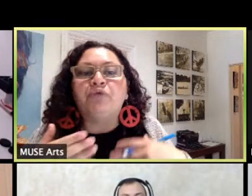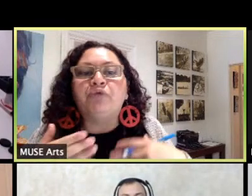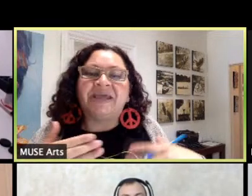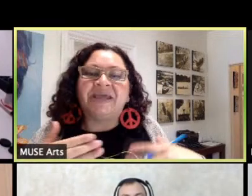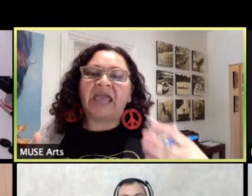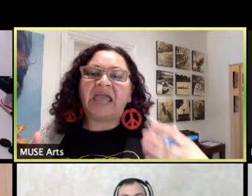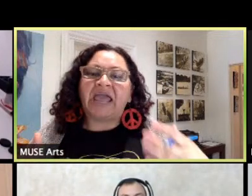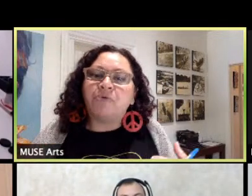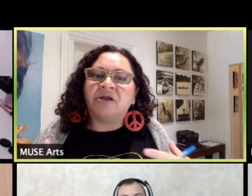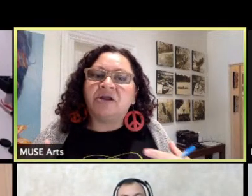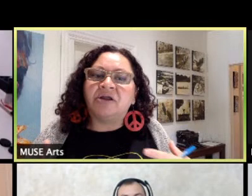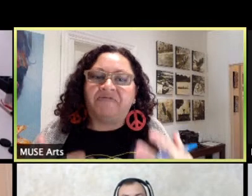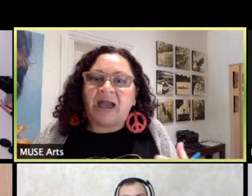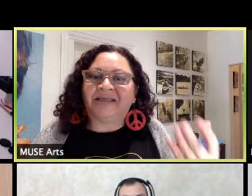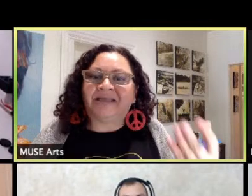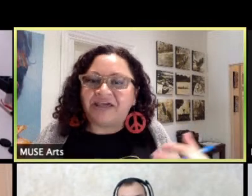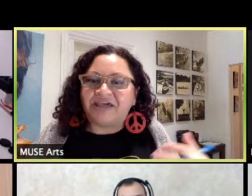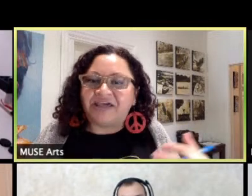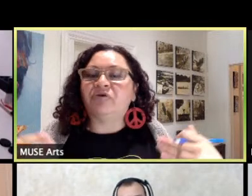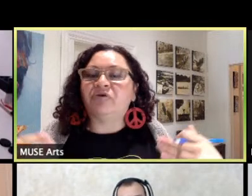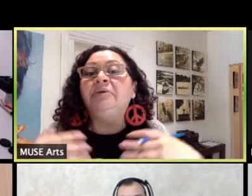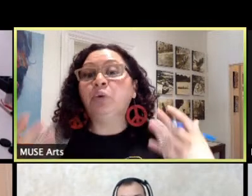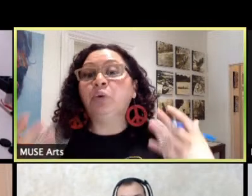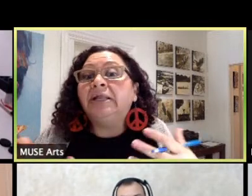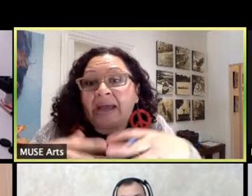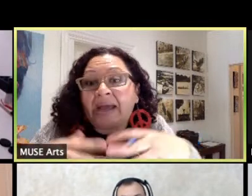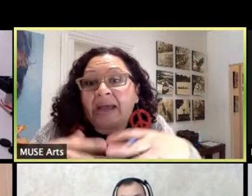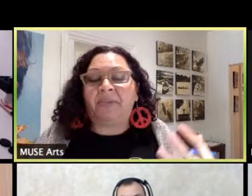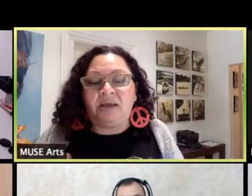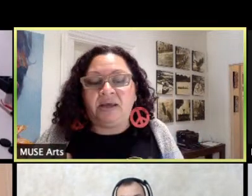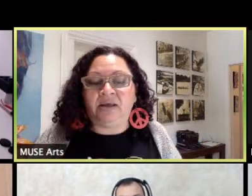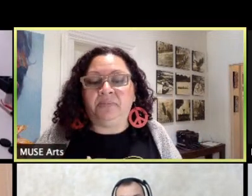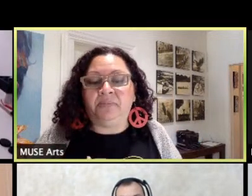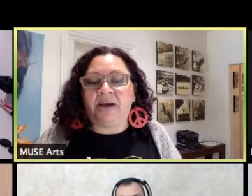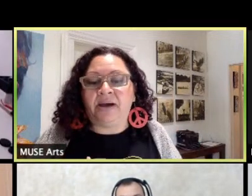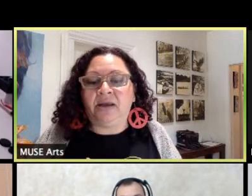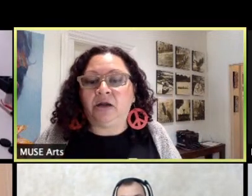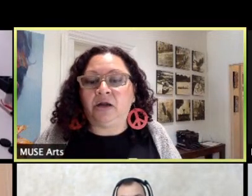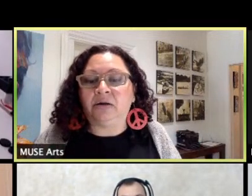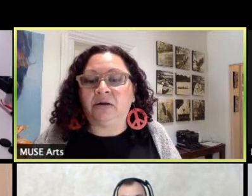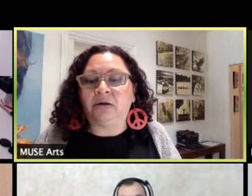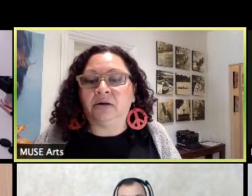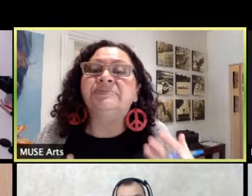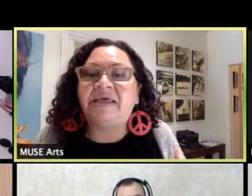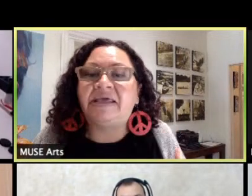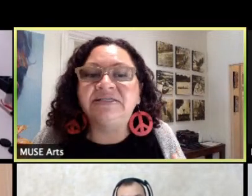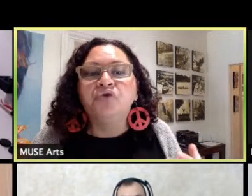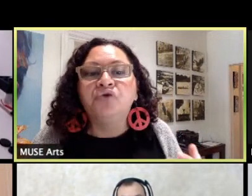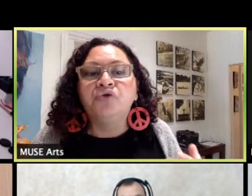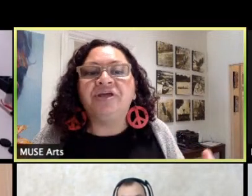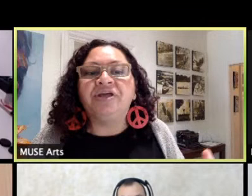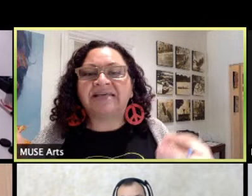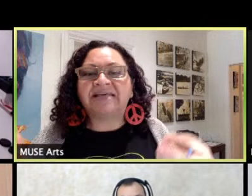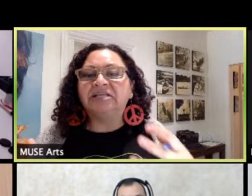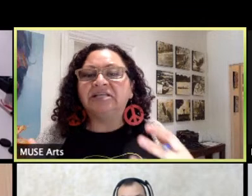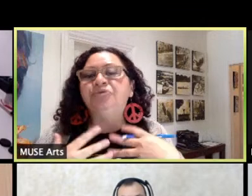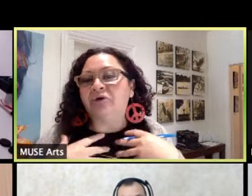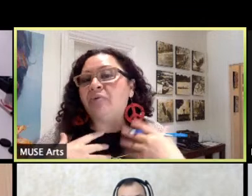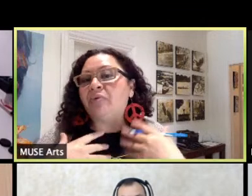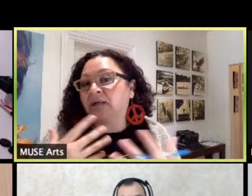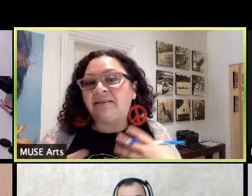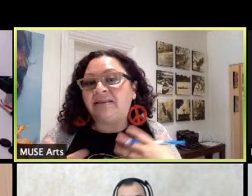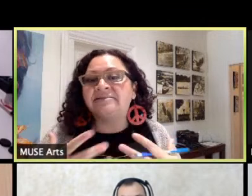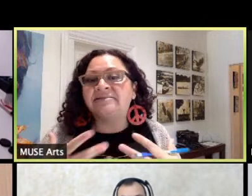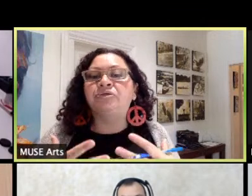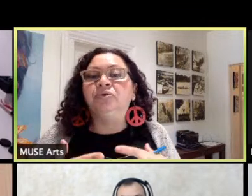of the fact that the child was being bullied by her classmates, we decided to use our artistic tools